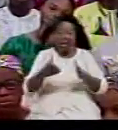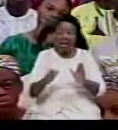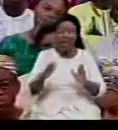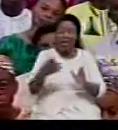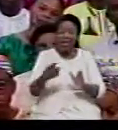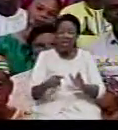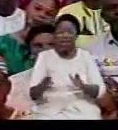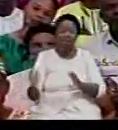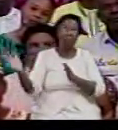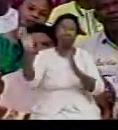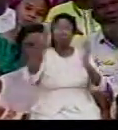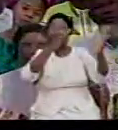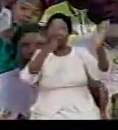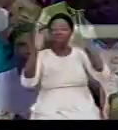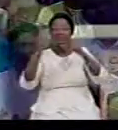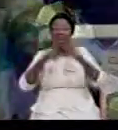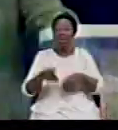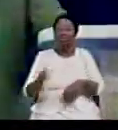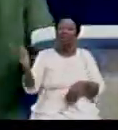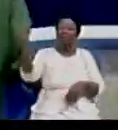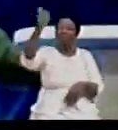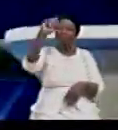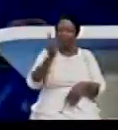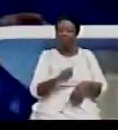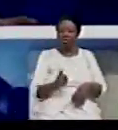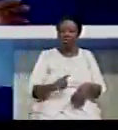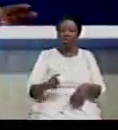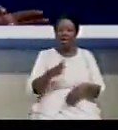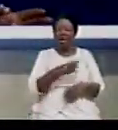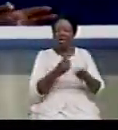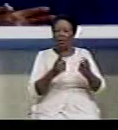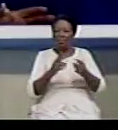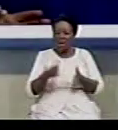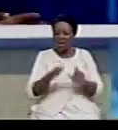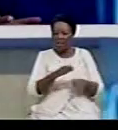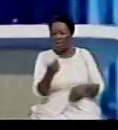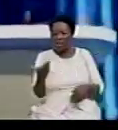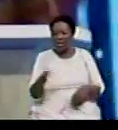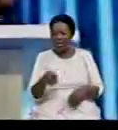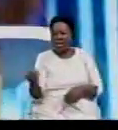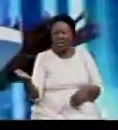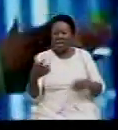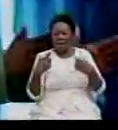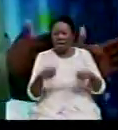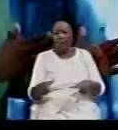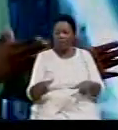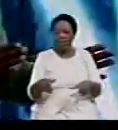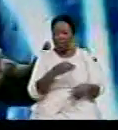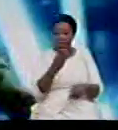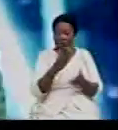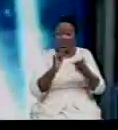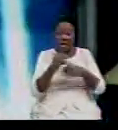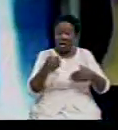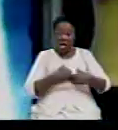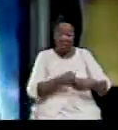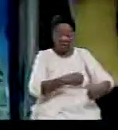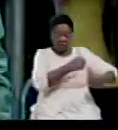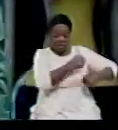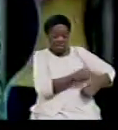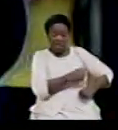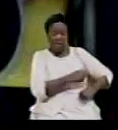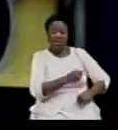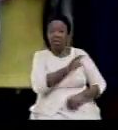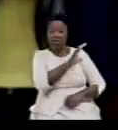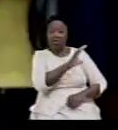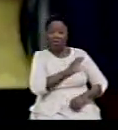the thunders roar. Let anything happen. A person that has fortitude, you remain